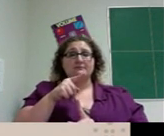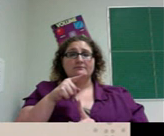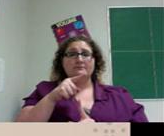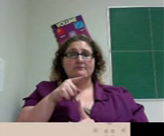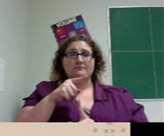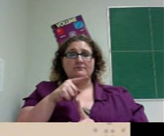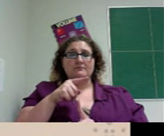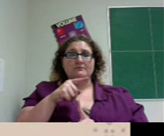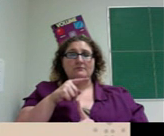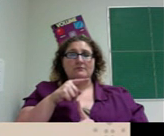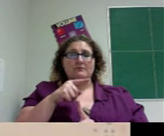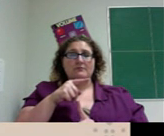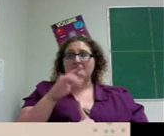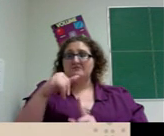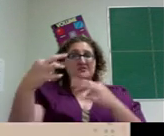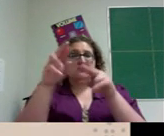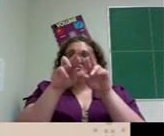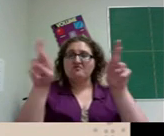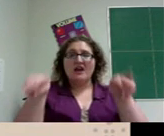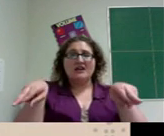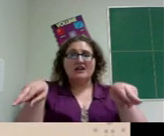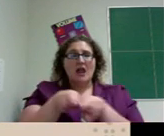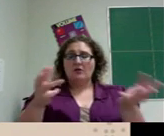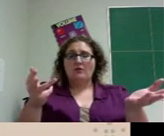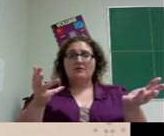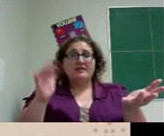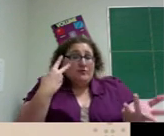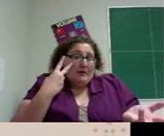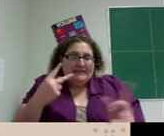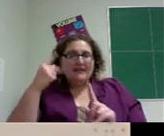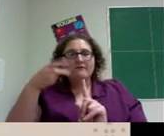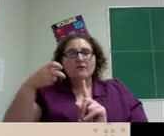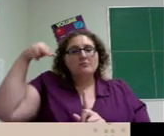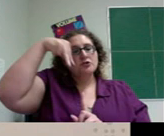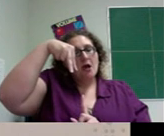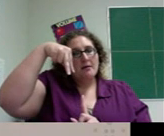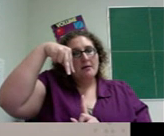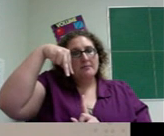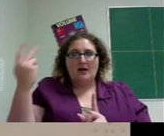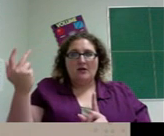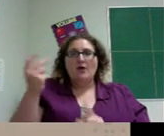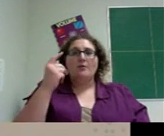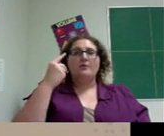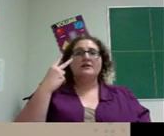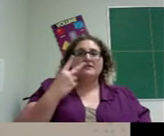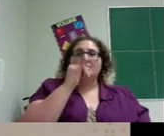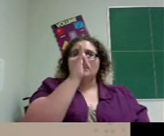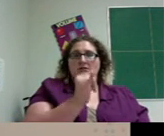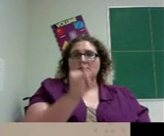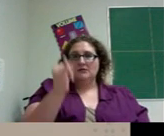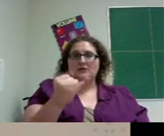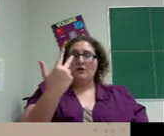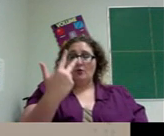this rectangle right here. That's what we would see from the top view, and we would indicate that there's 3 units of the